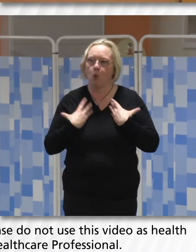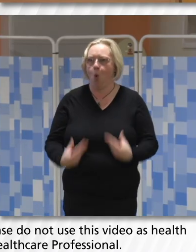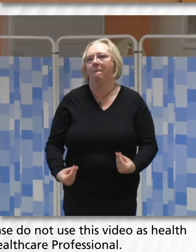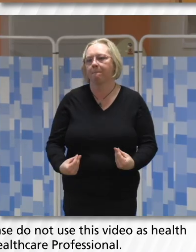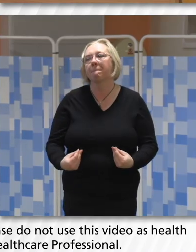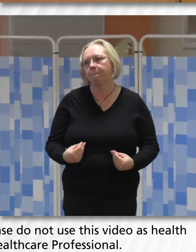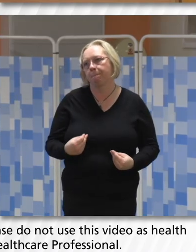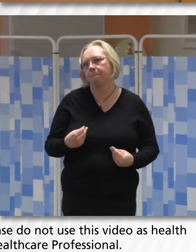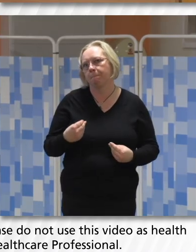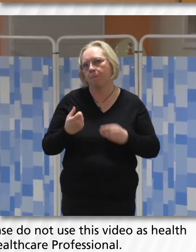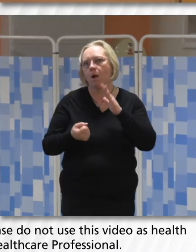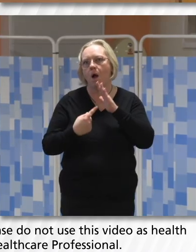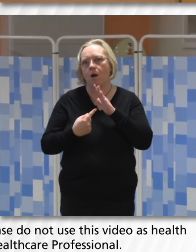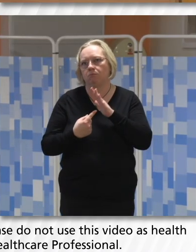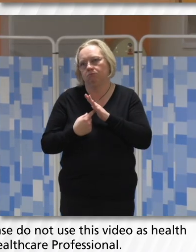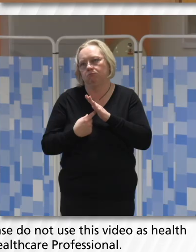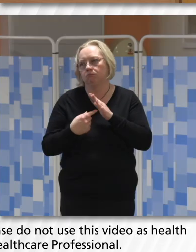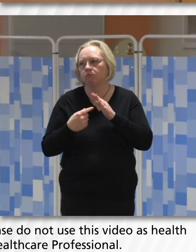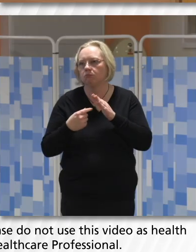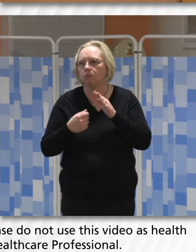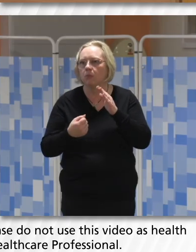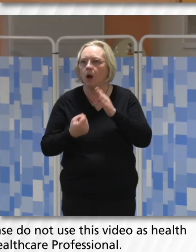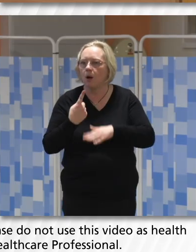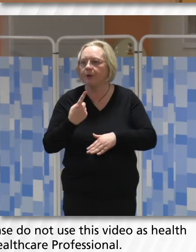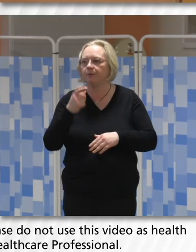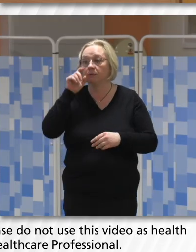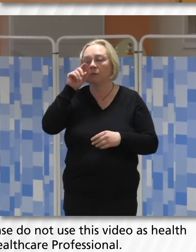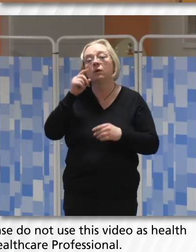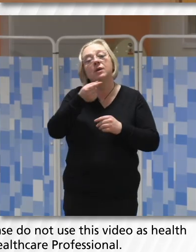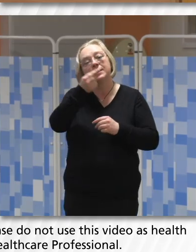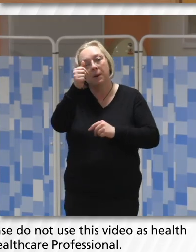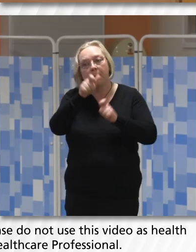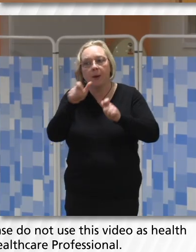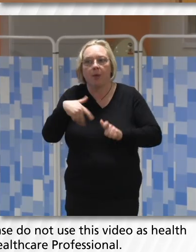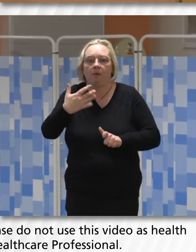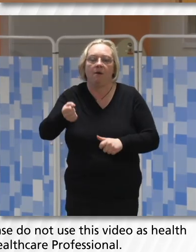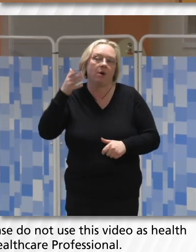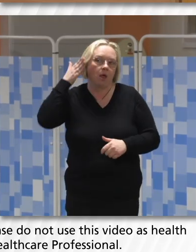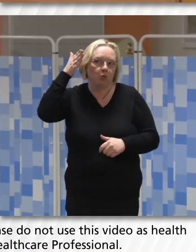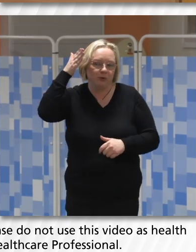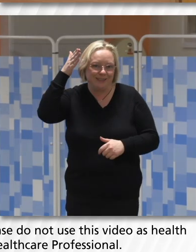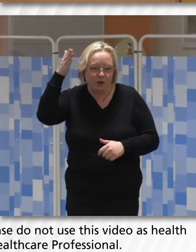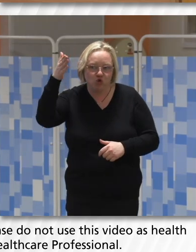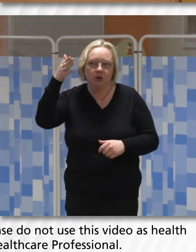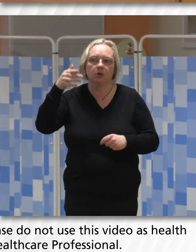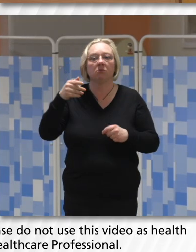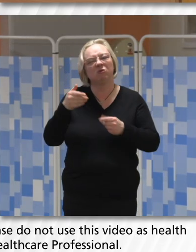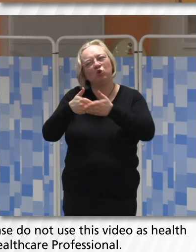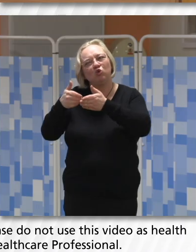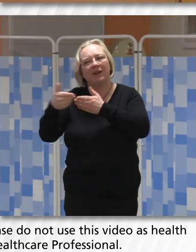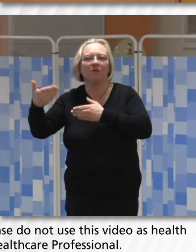that's quite difficult for people to explain. And they might have hallucinations, which are usually a side effect of